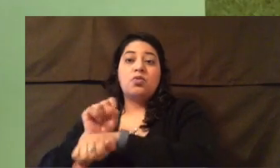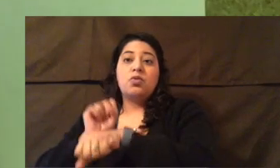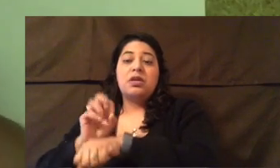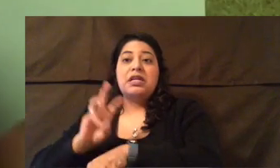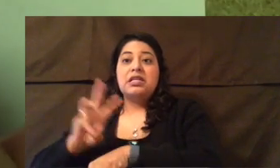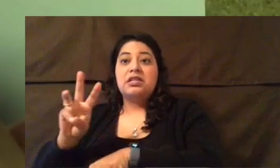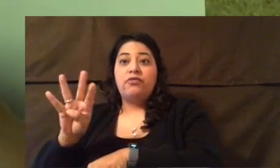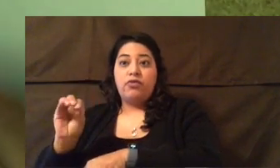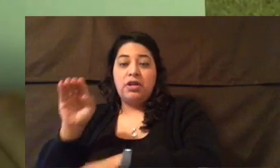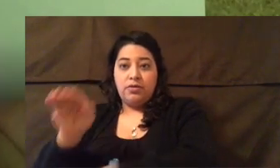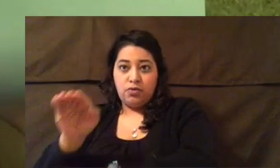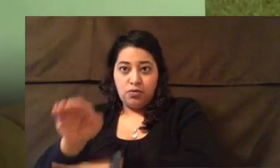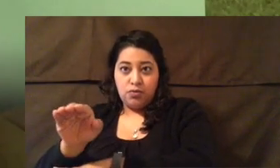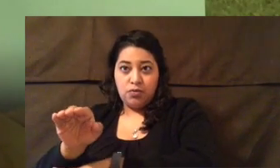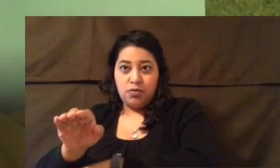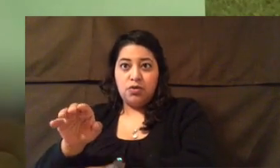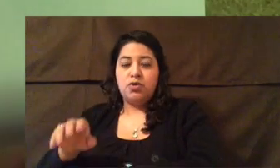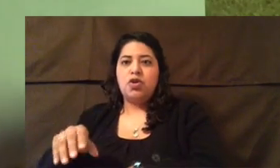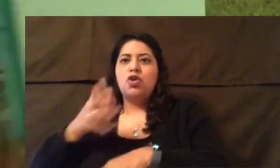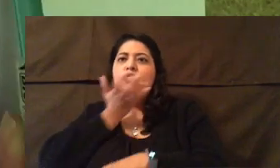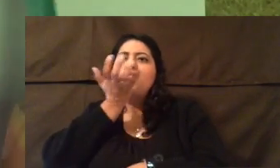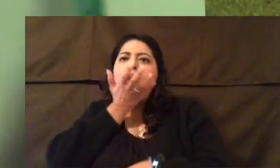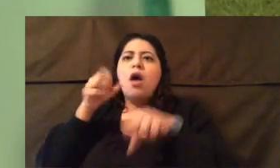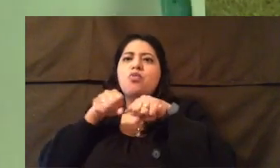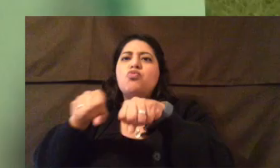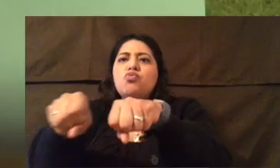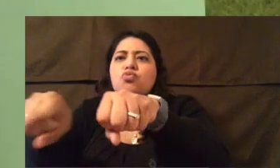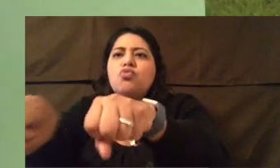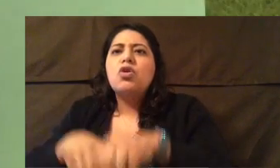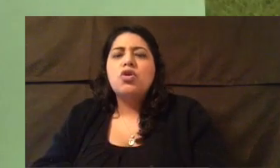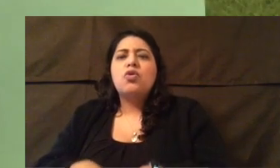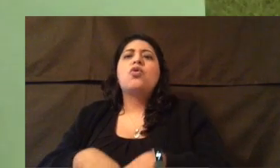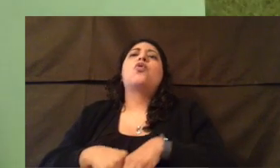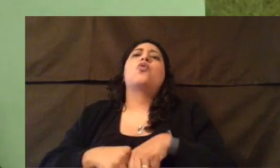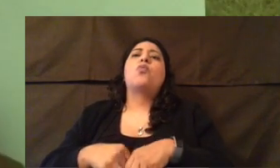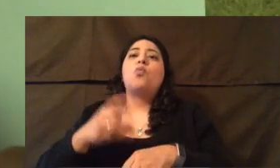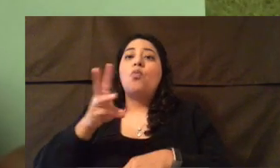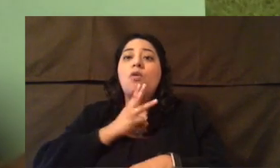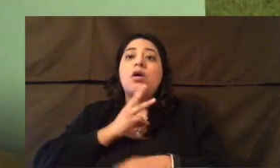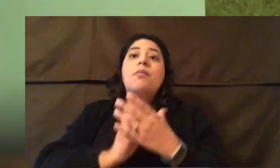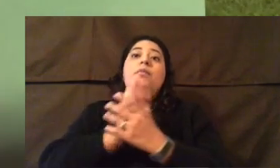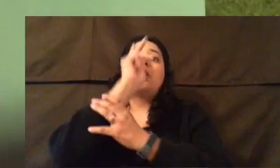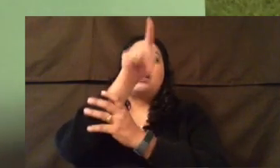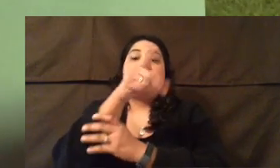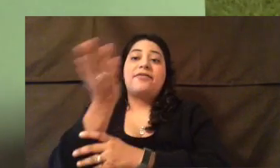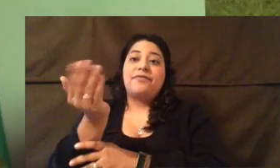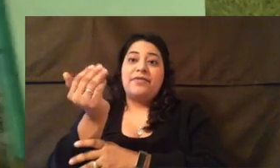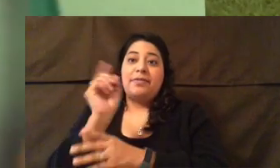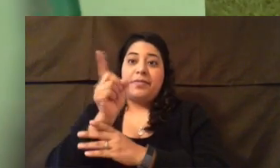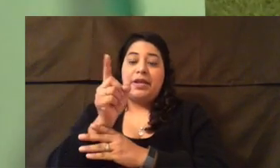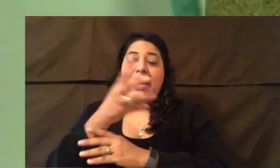starts working at 6:40 p.m. She mows for 40 minutes, waters plants for 15